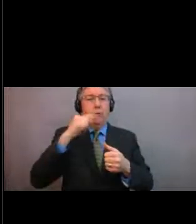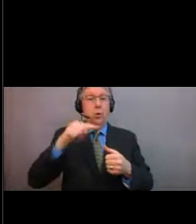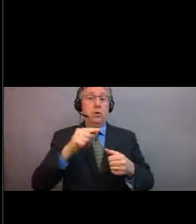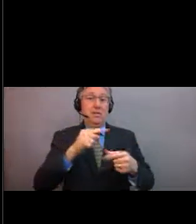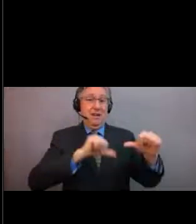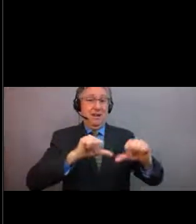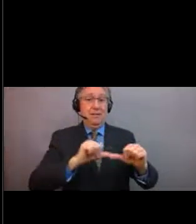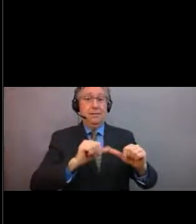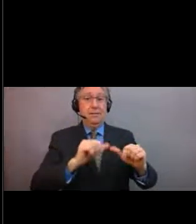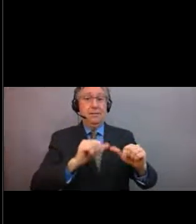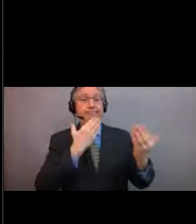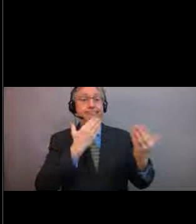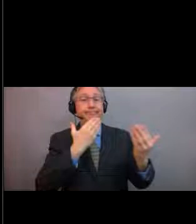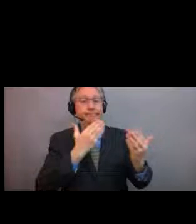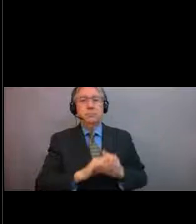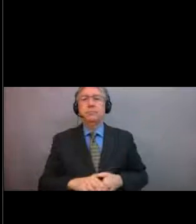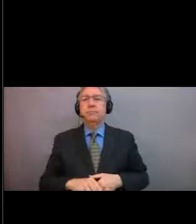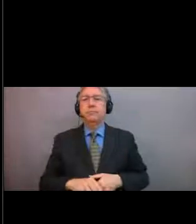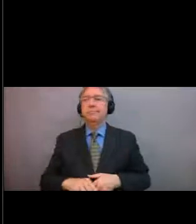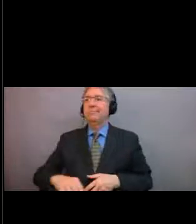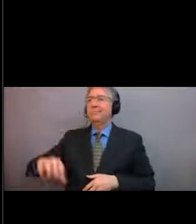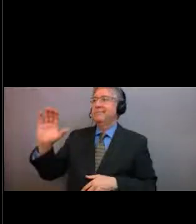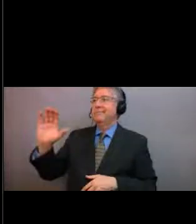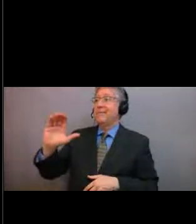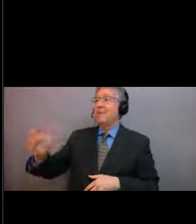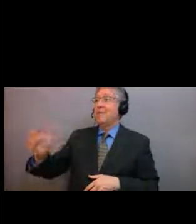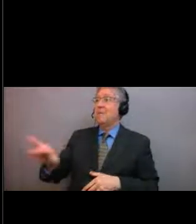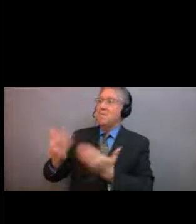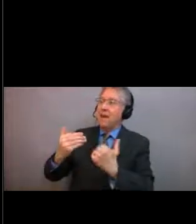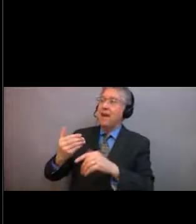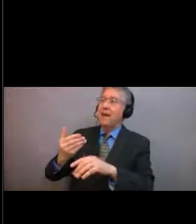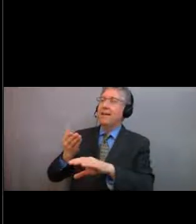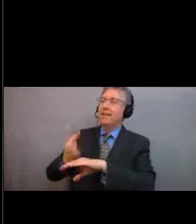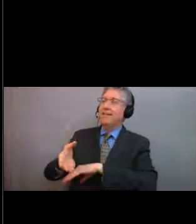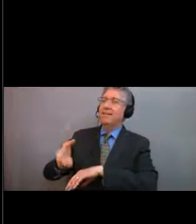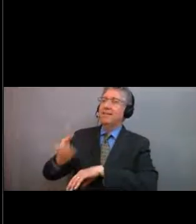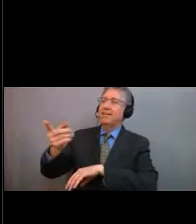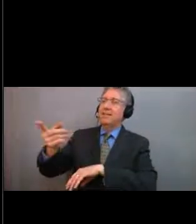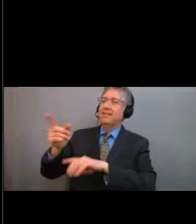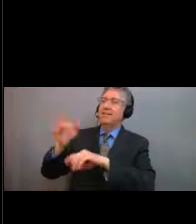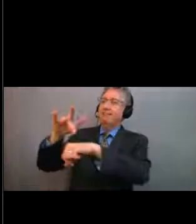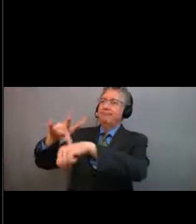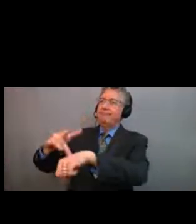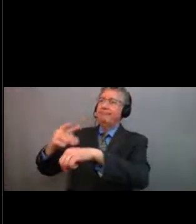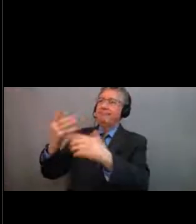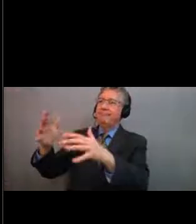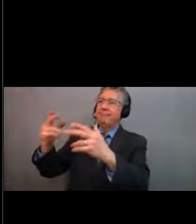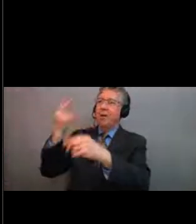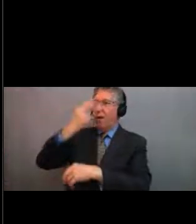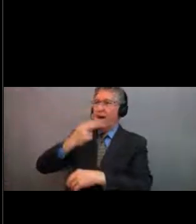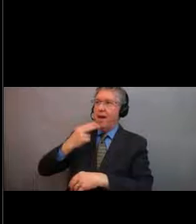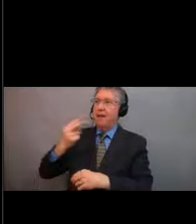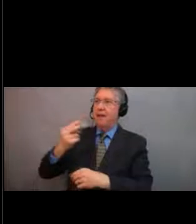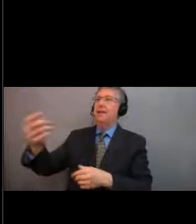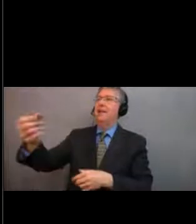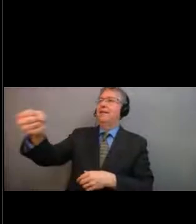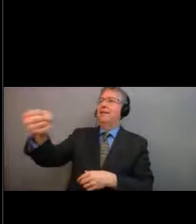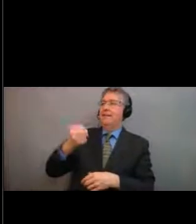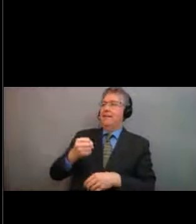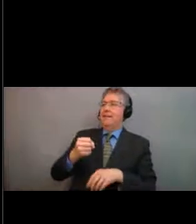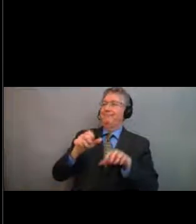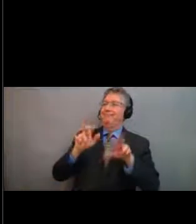Thank you, Craig, and welcome back from Hawaii. It's great to see you back on the stage here to participate in today's